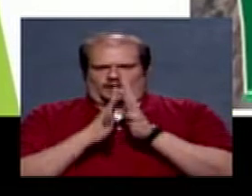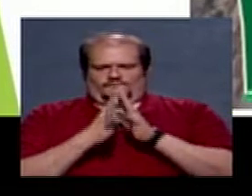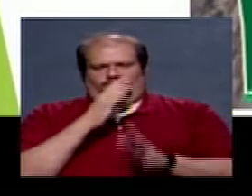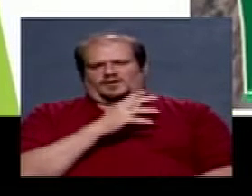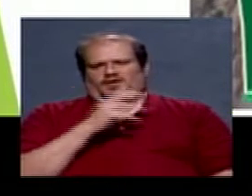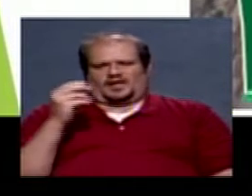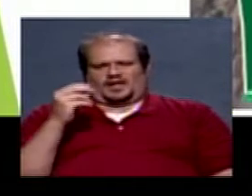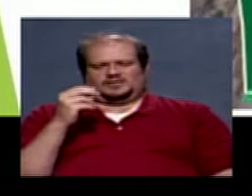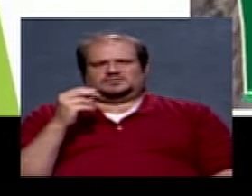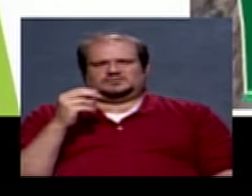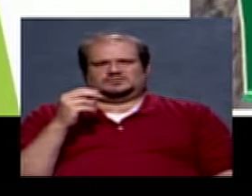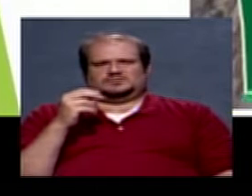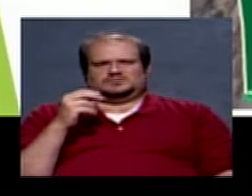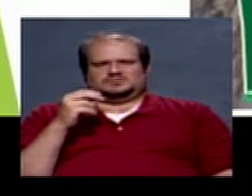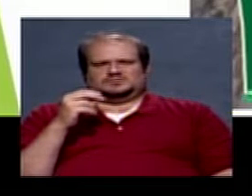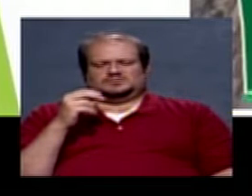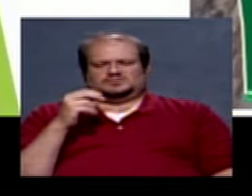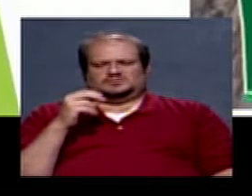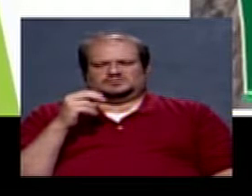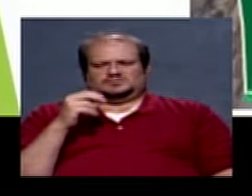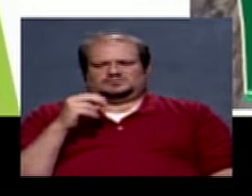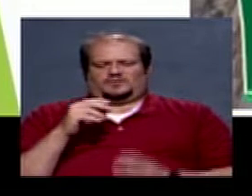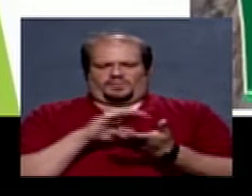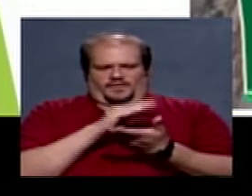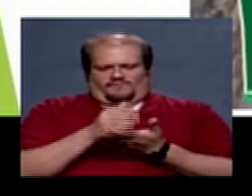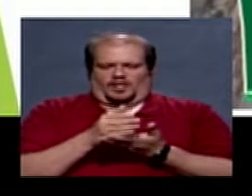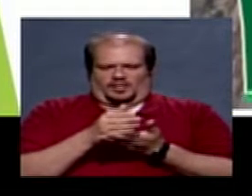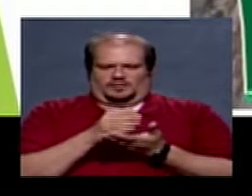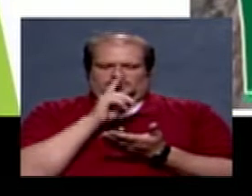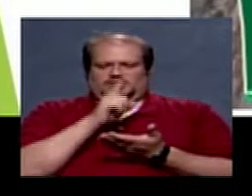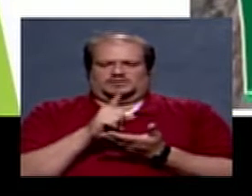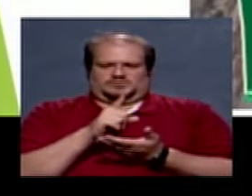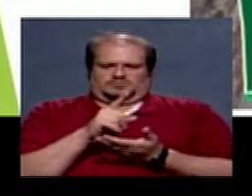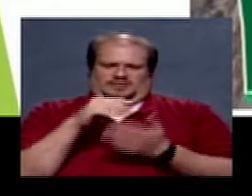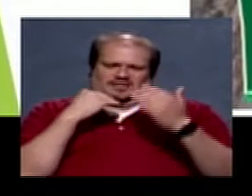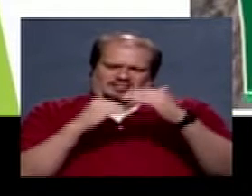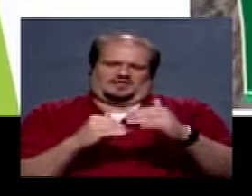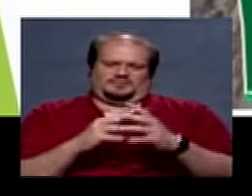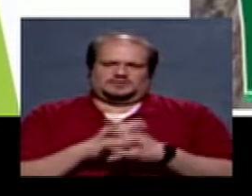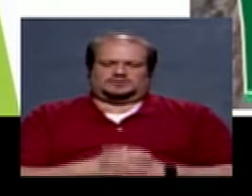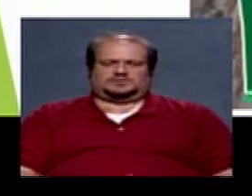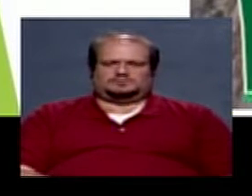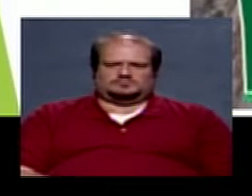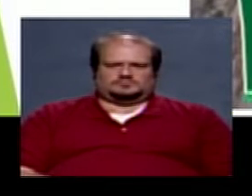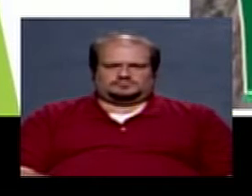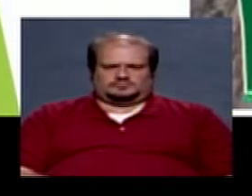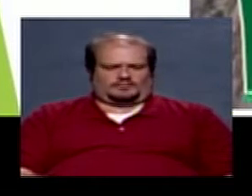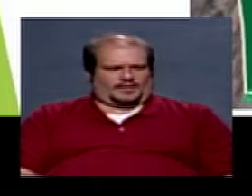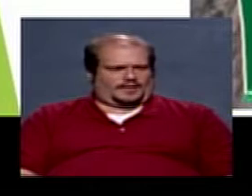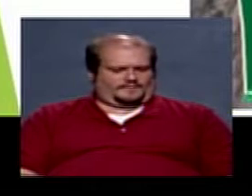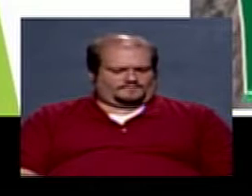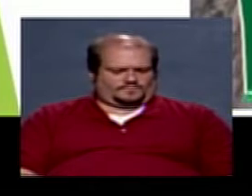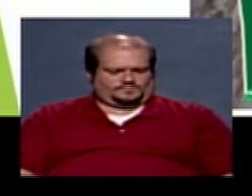and the volume is really limited.